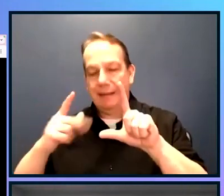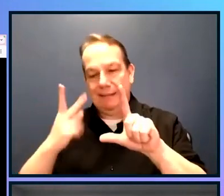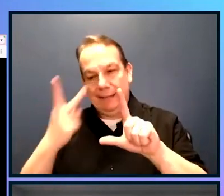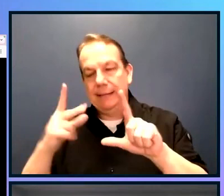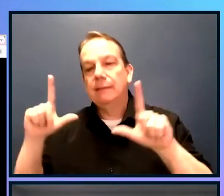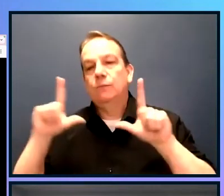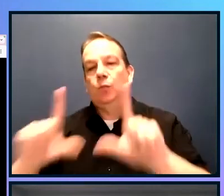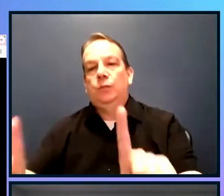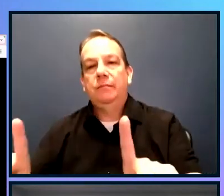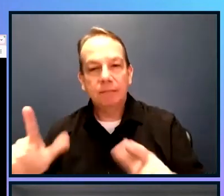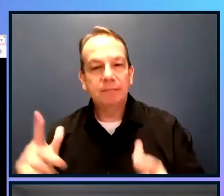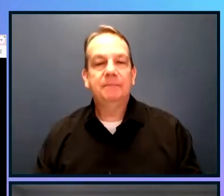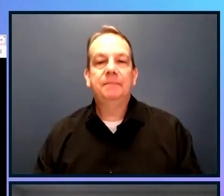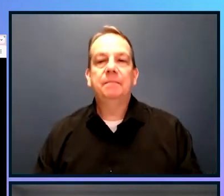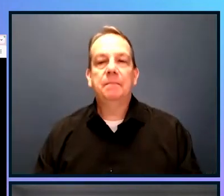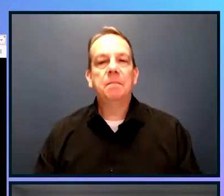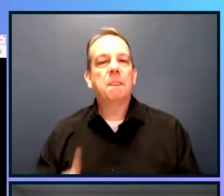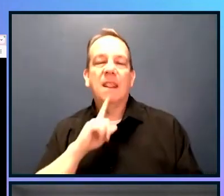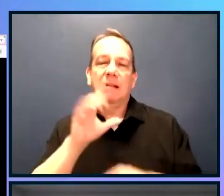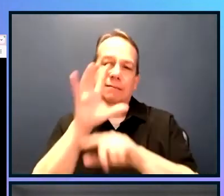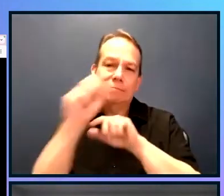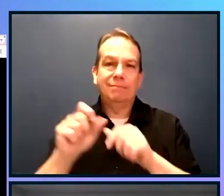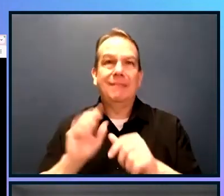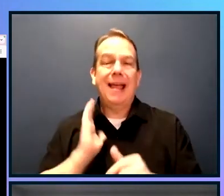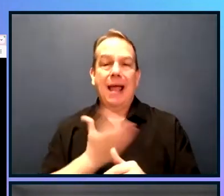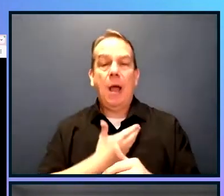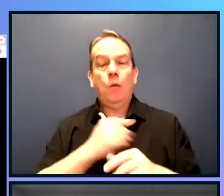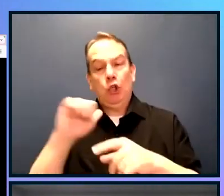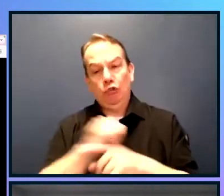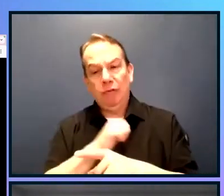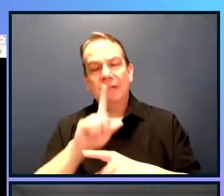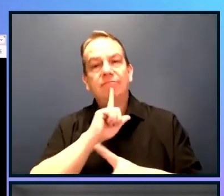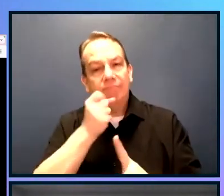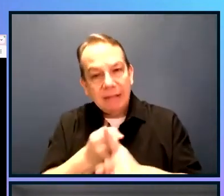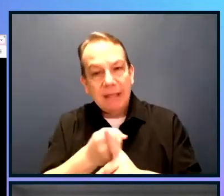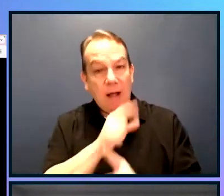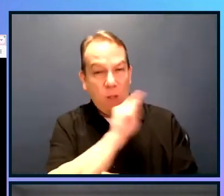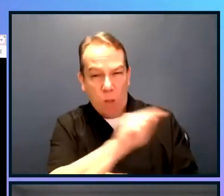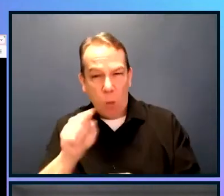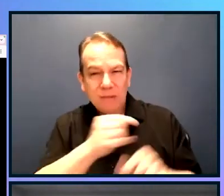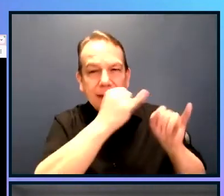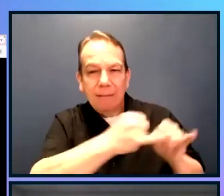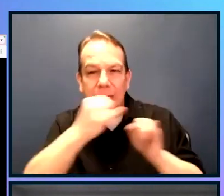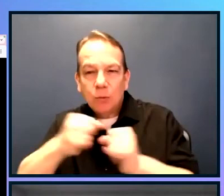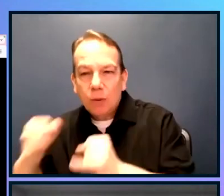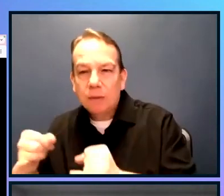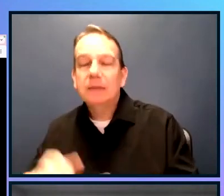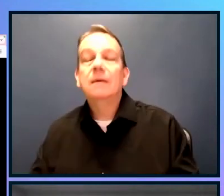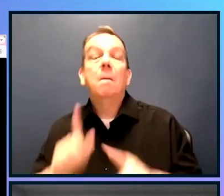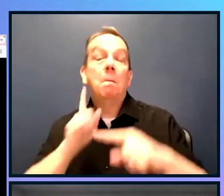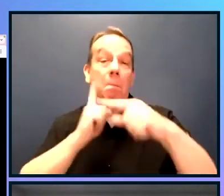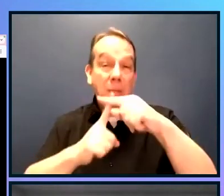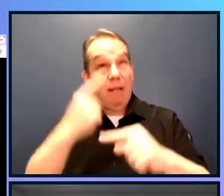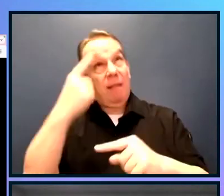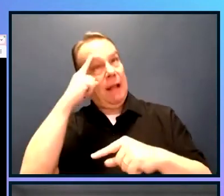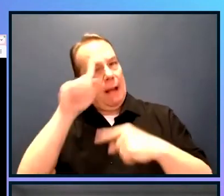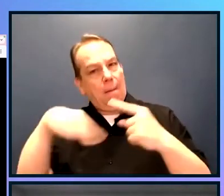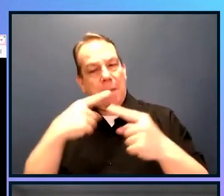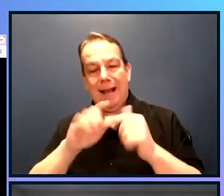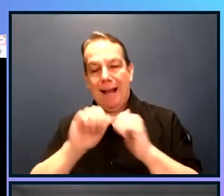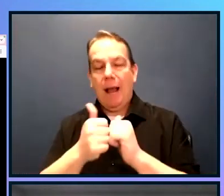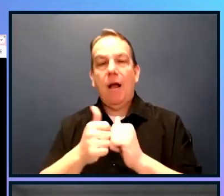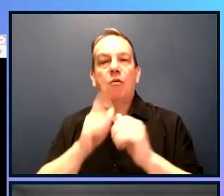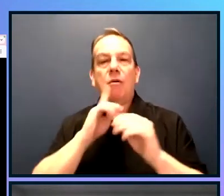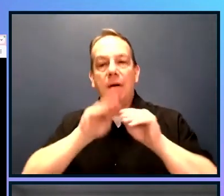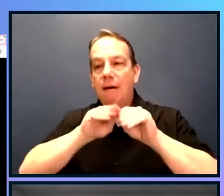This was really awesome to see that our training was making an impact on individuals. Even more awesome to think about how this can have a